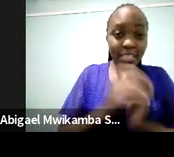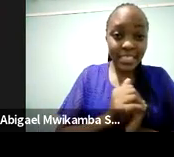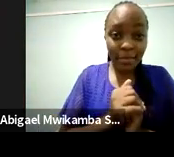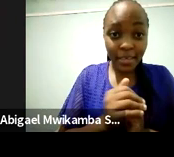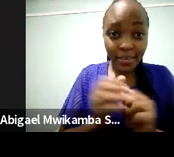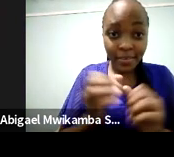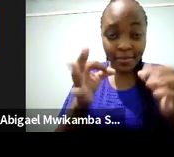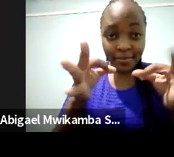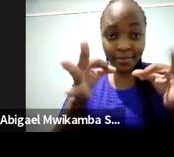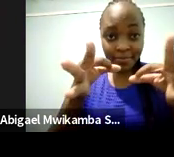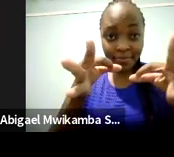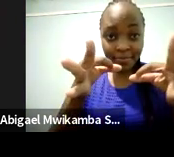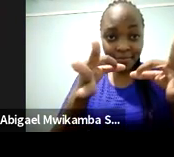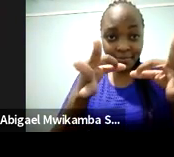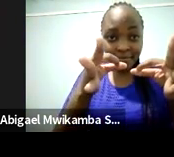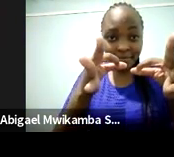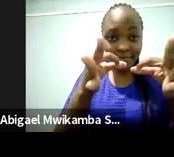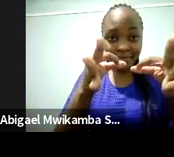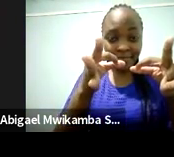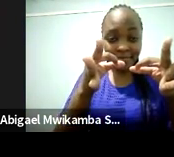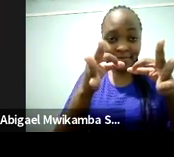Can everybody see me?